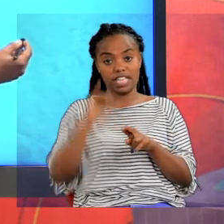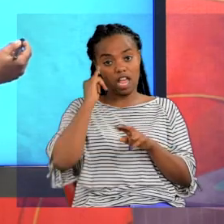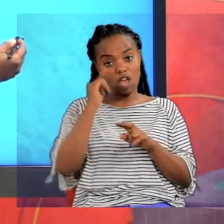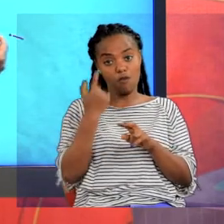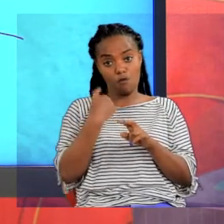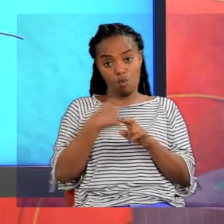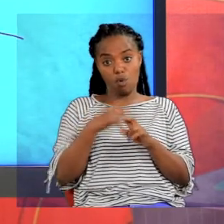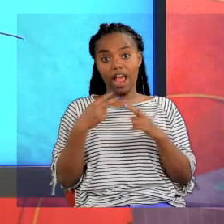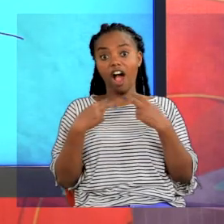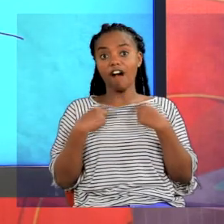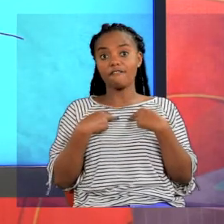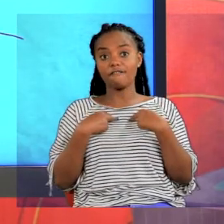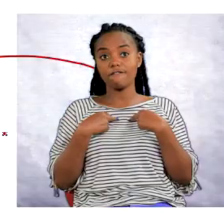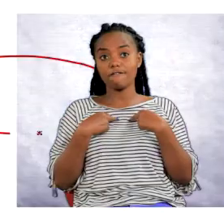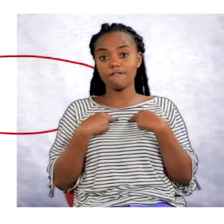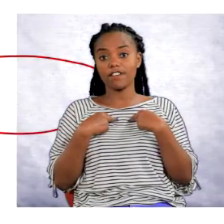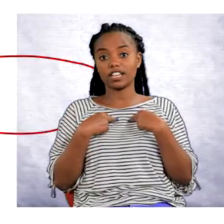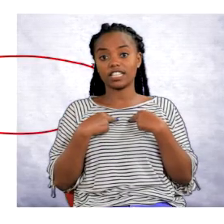have